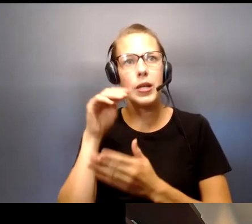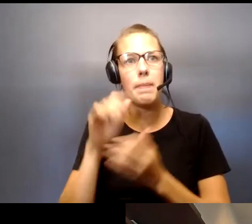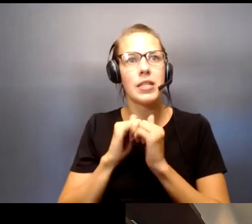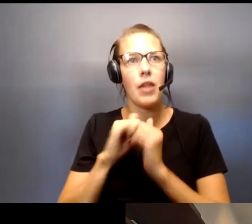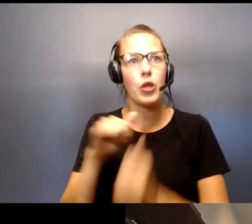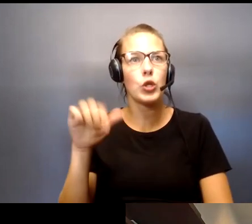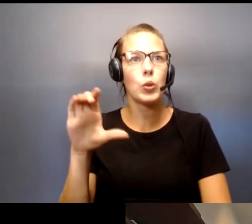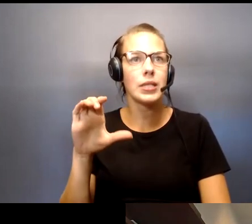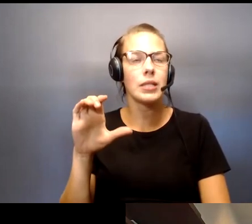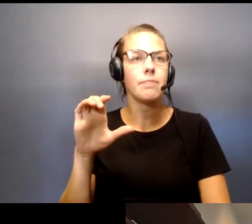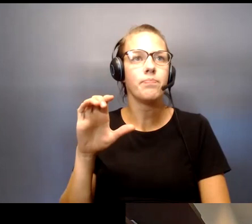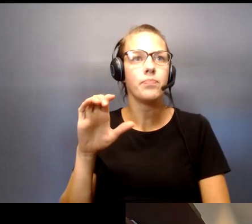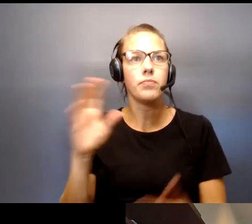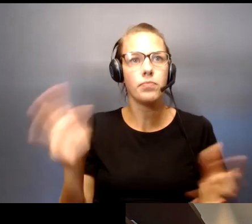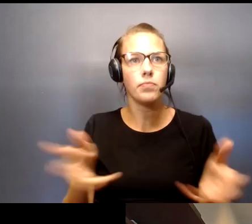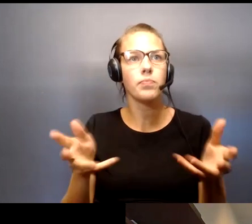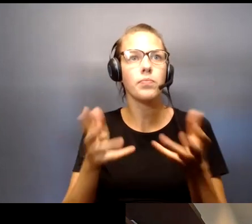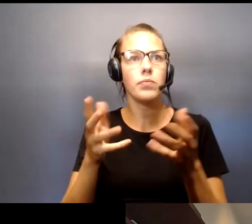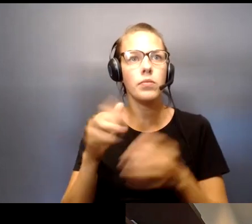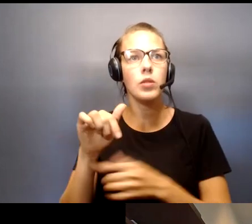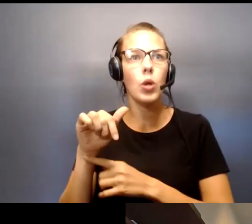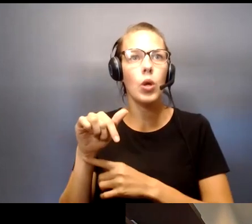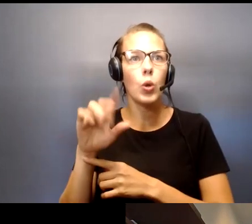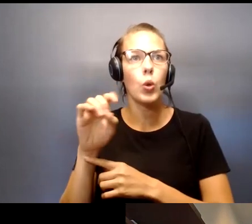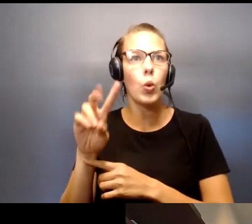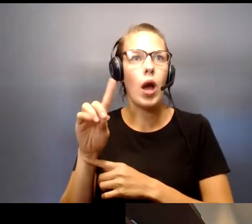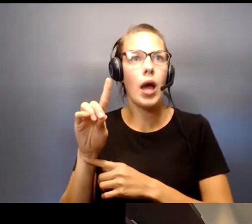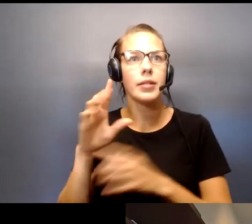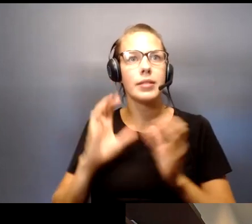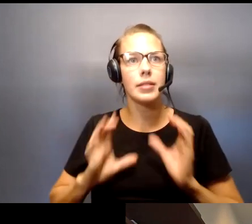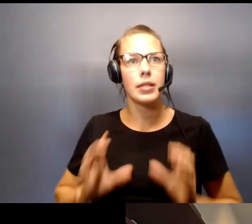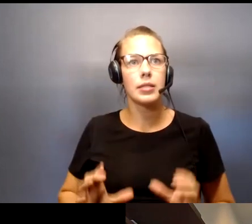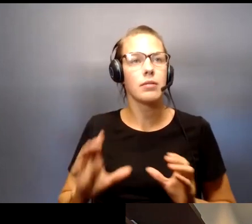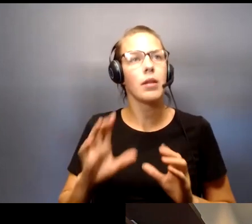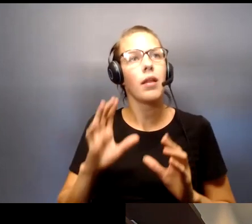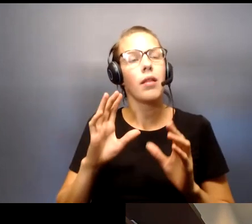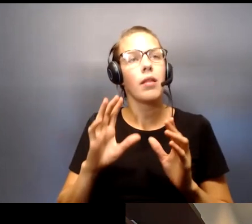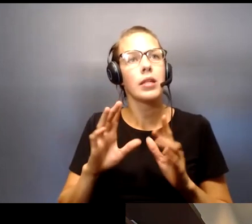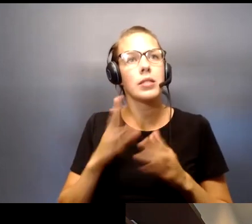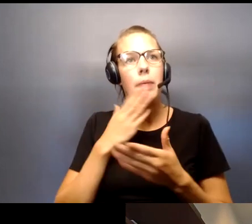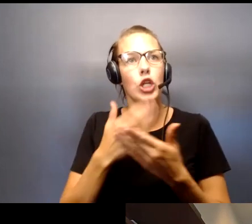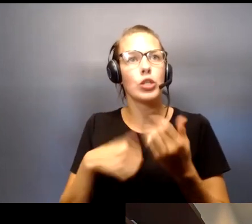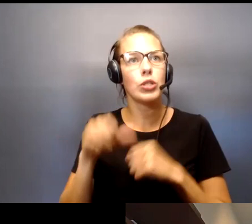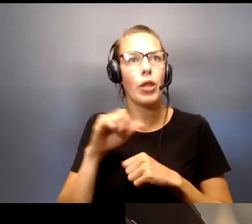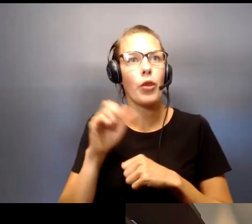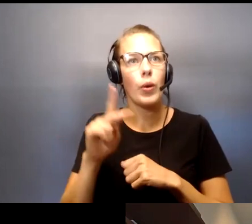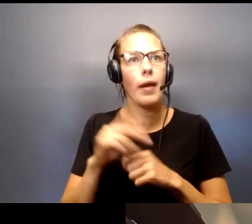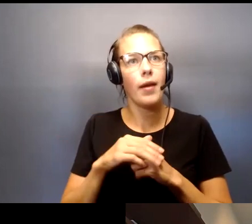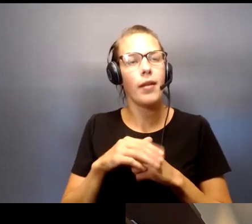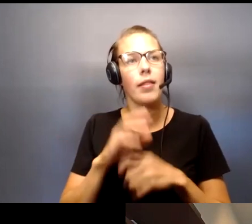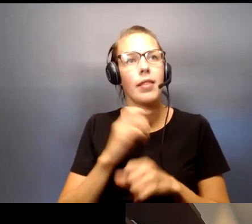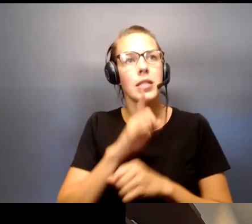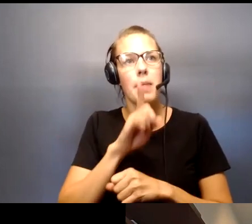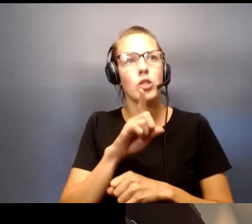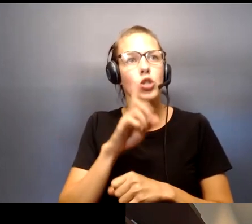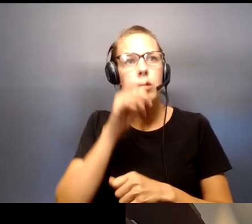QC. And I urge you as Quad citizens to let's be good to one another. Let's make sure that we're